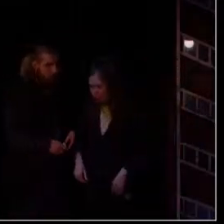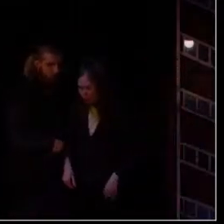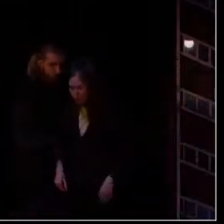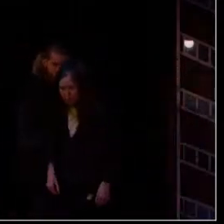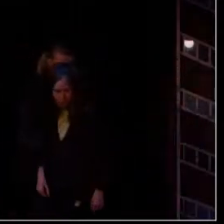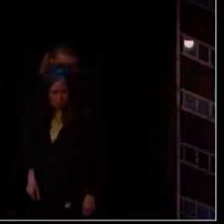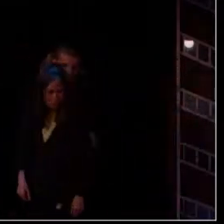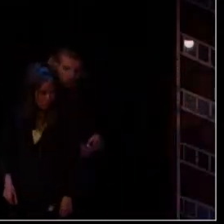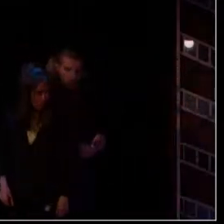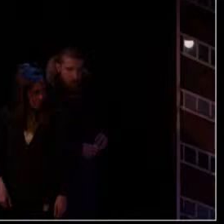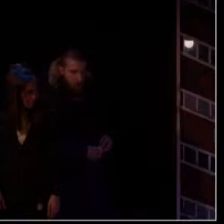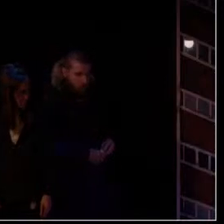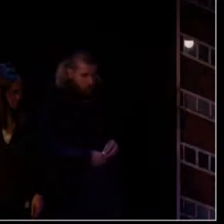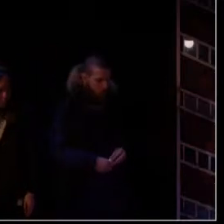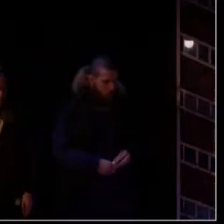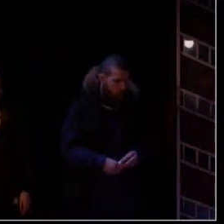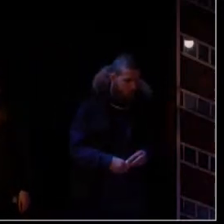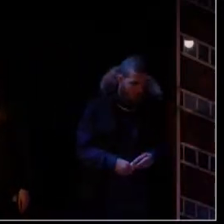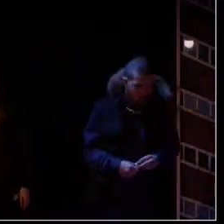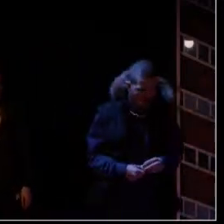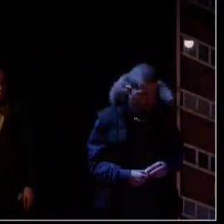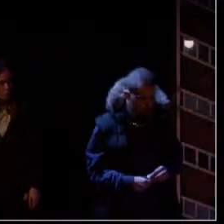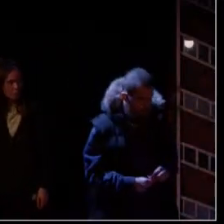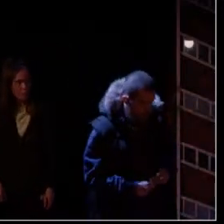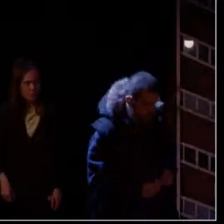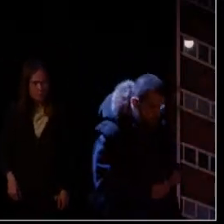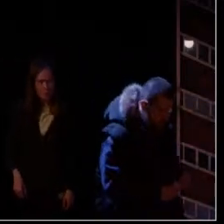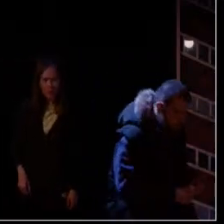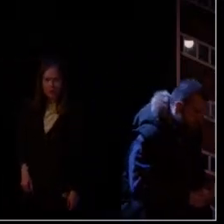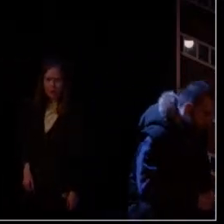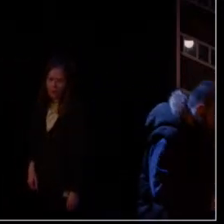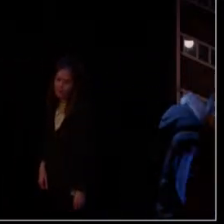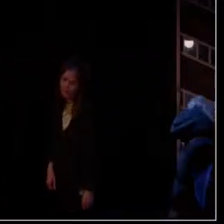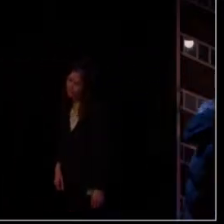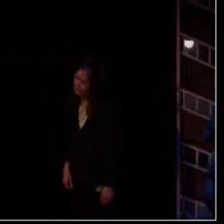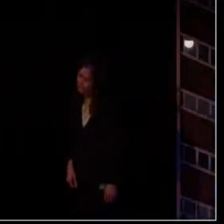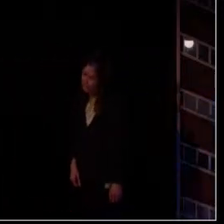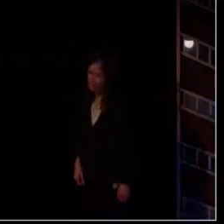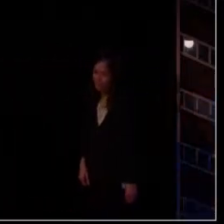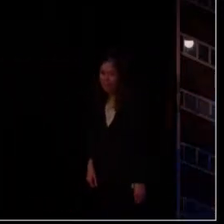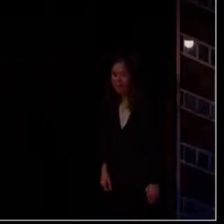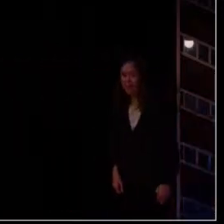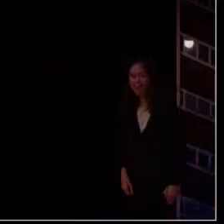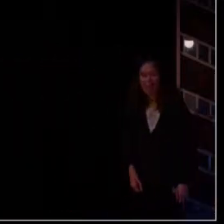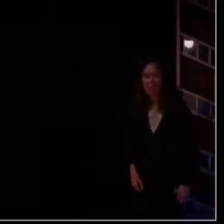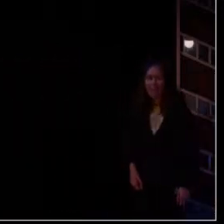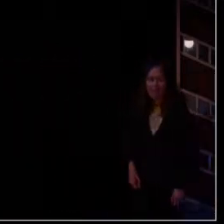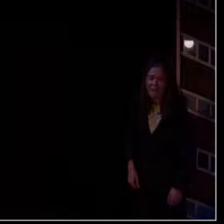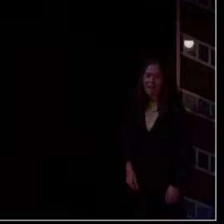say believe it. Upon my honour, I will stand between you and danger.